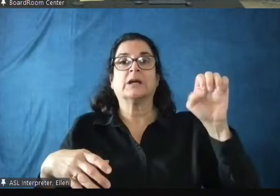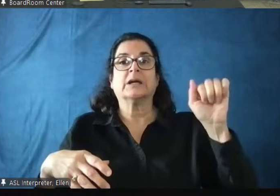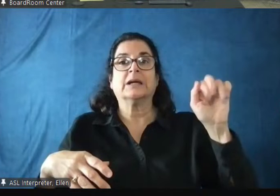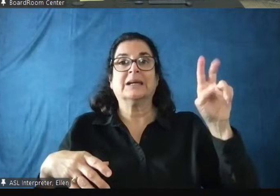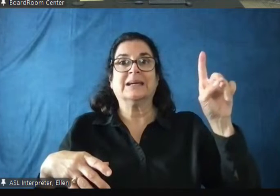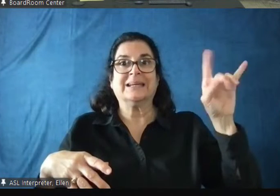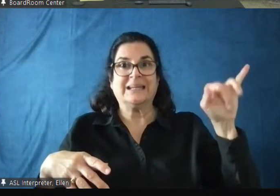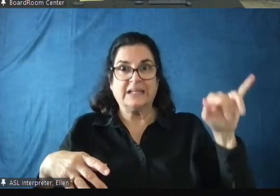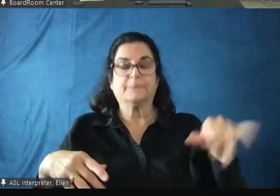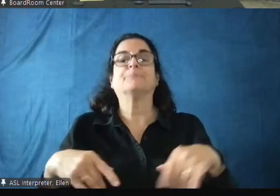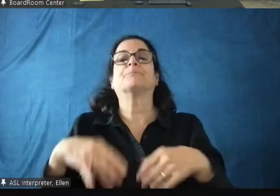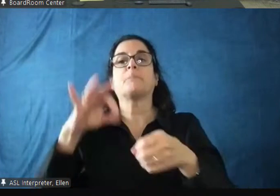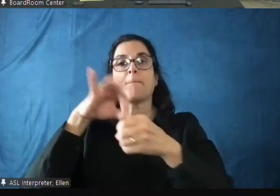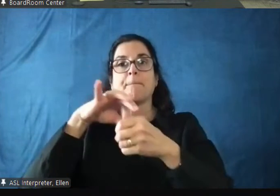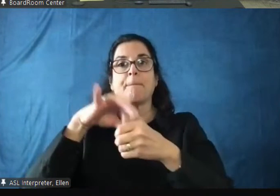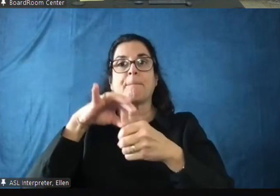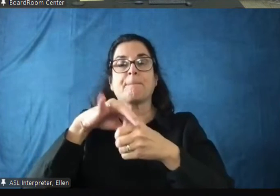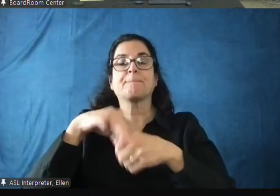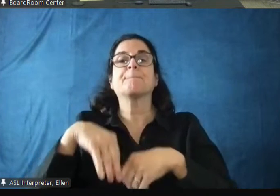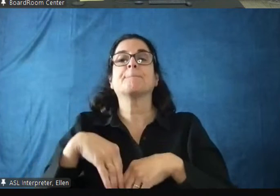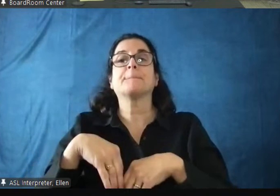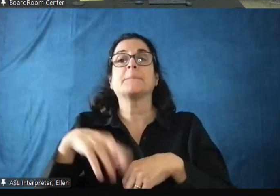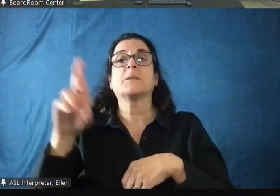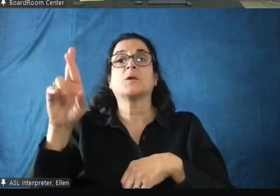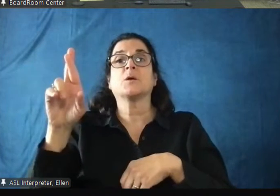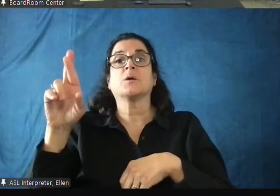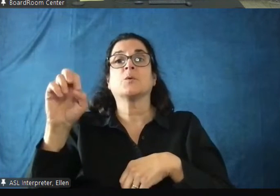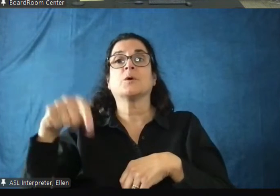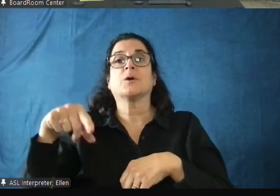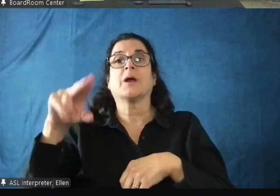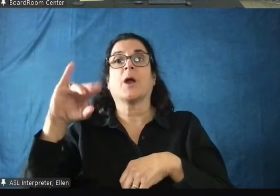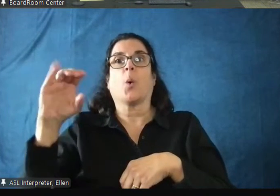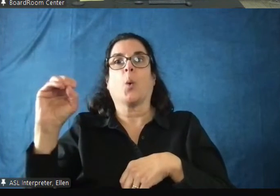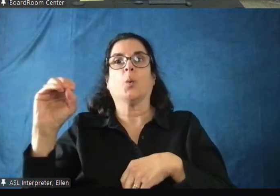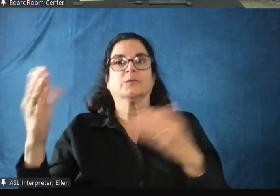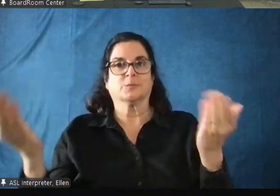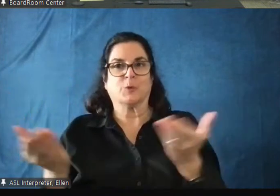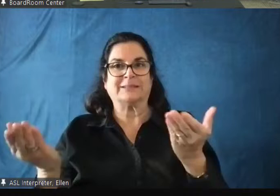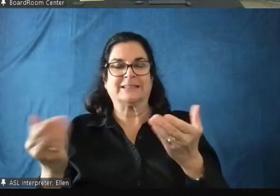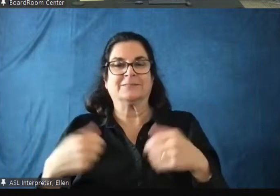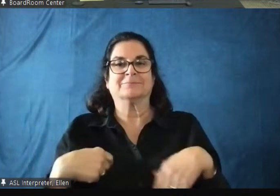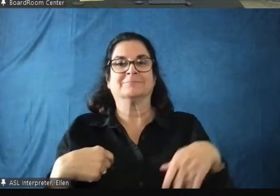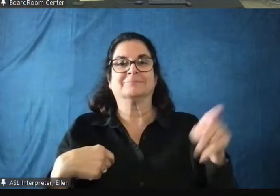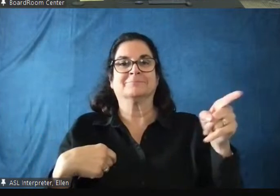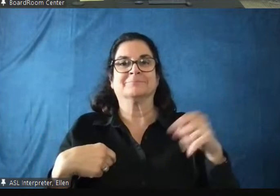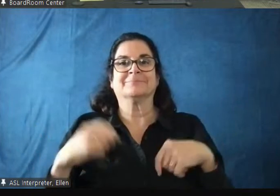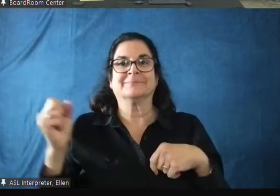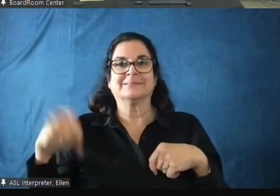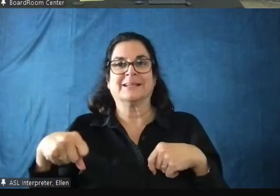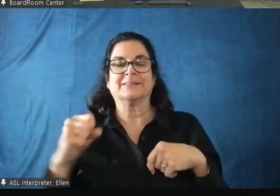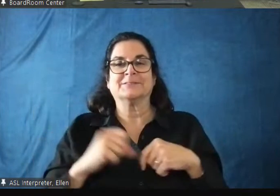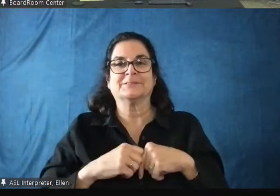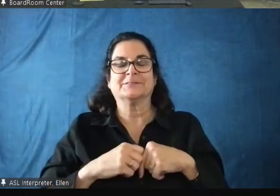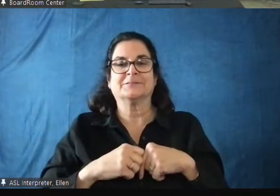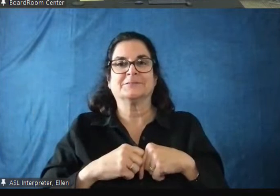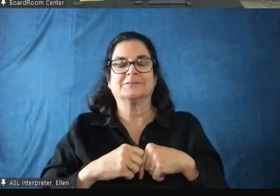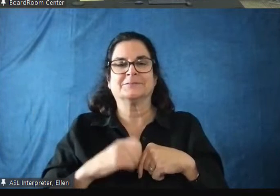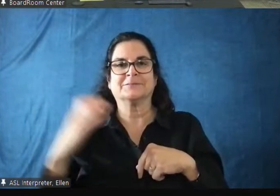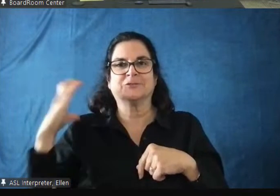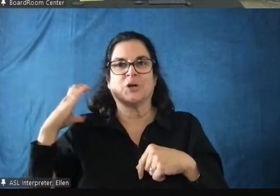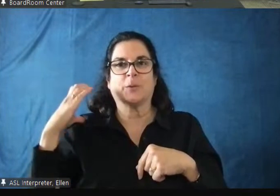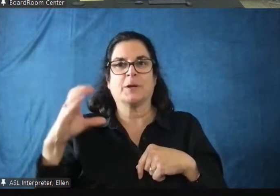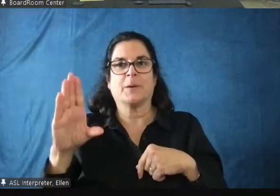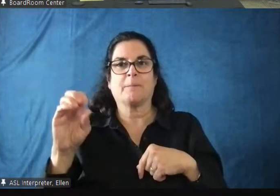take a roll call vote. Director Recajo? Present. Director Ortiz? Yeah. Chairman Barclay?